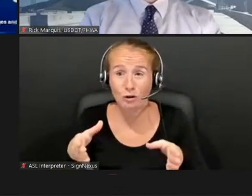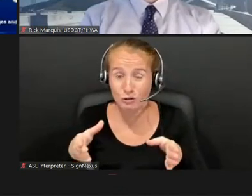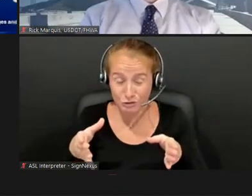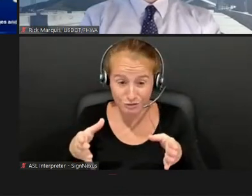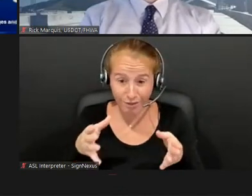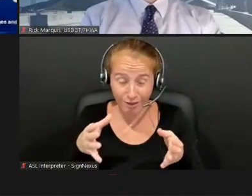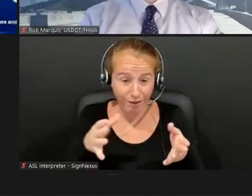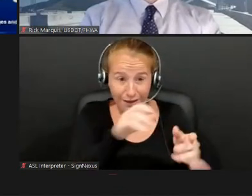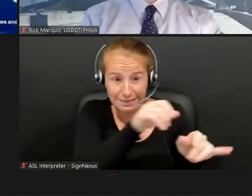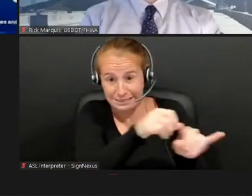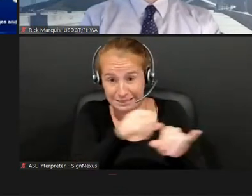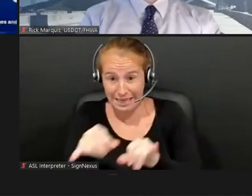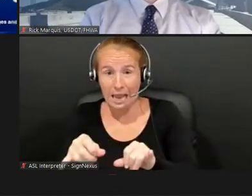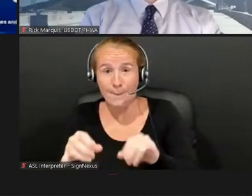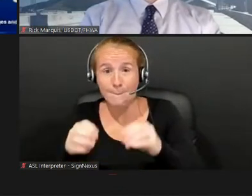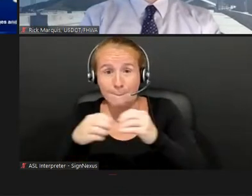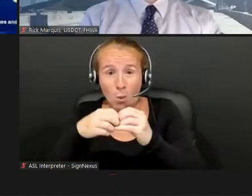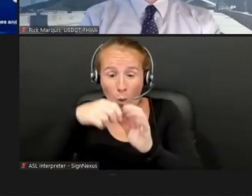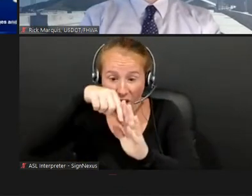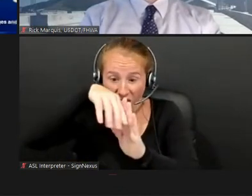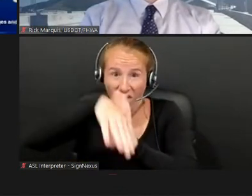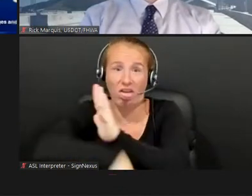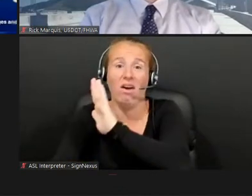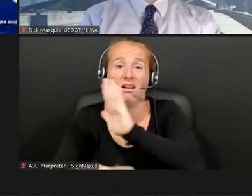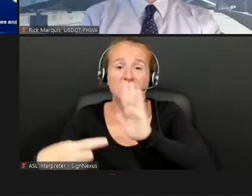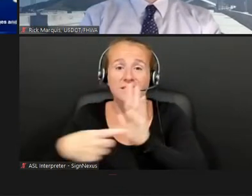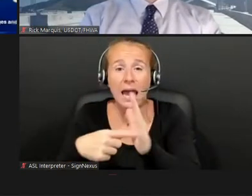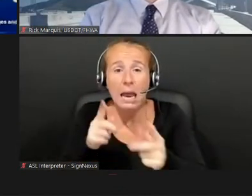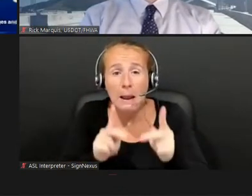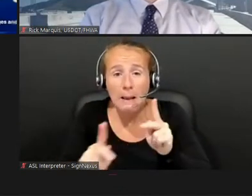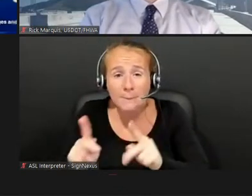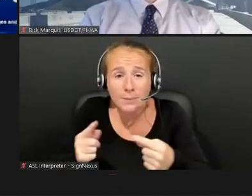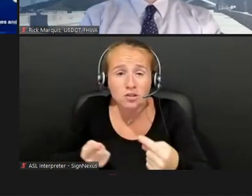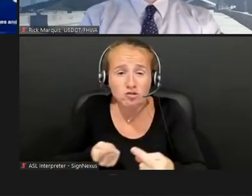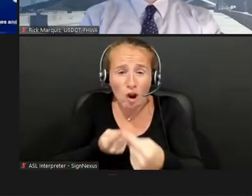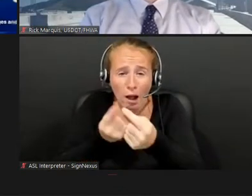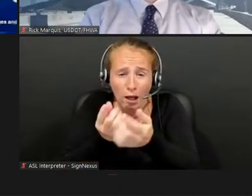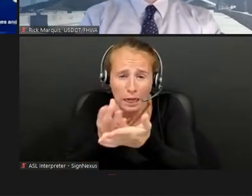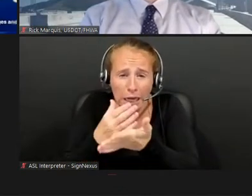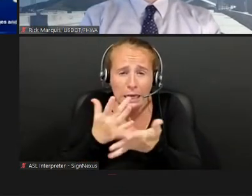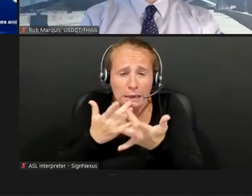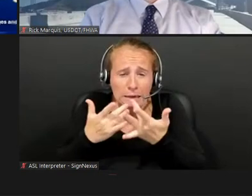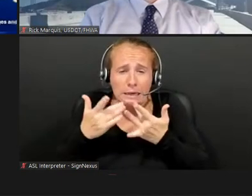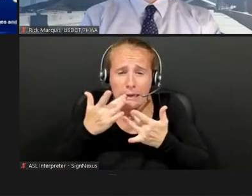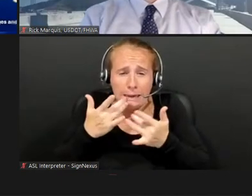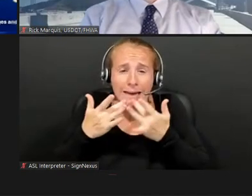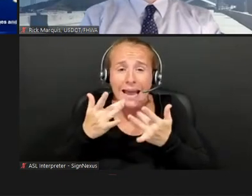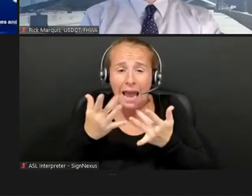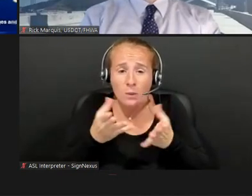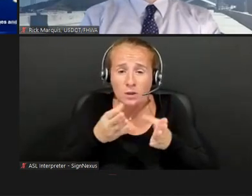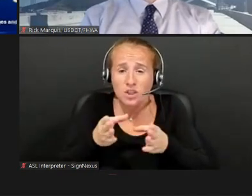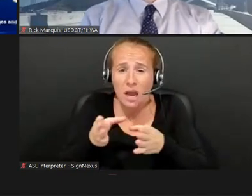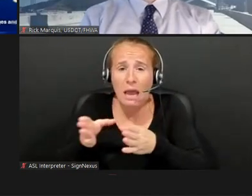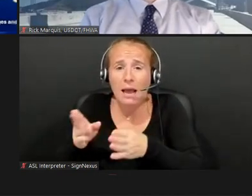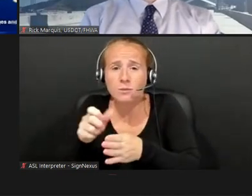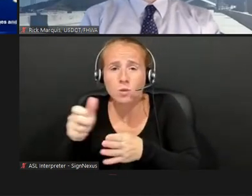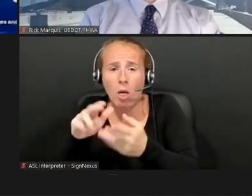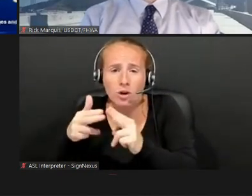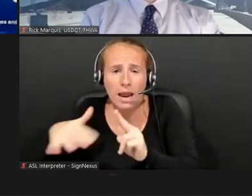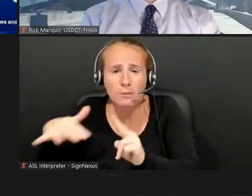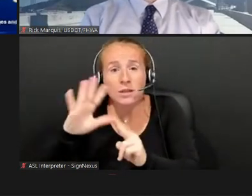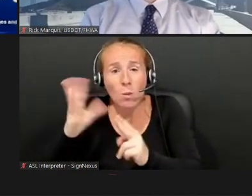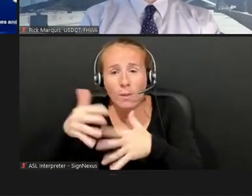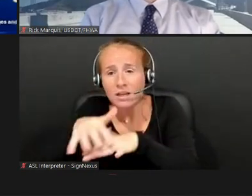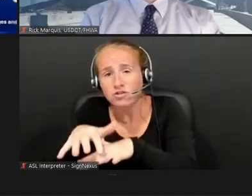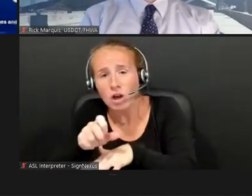more of a financial debt people are struggling and we're only going to shift the problem to other neighborhoods where there's going to be congestion now